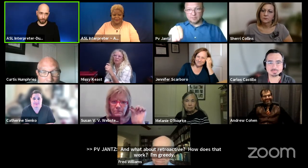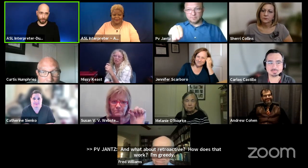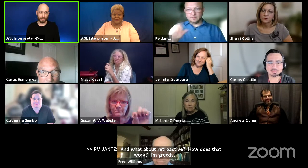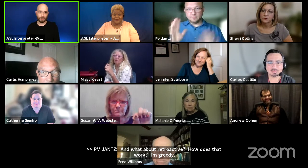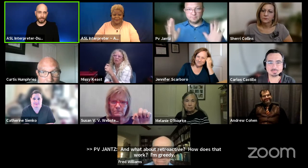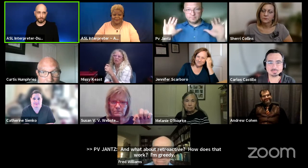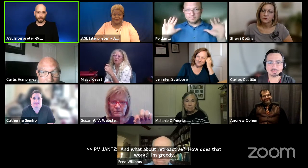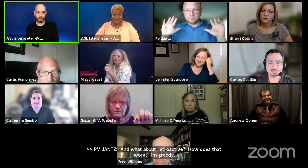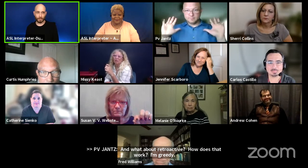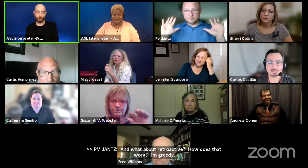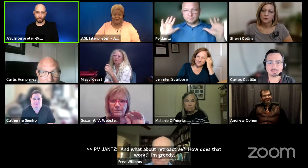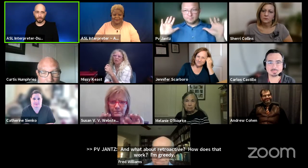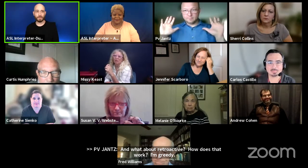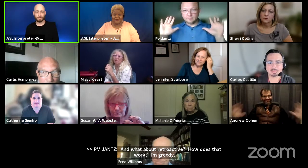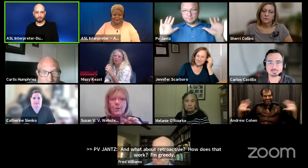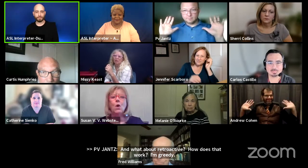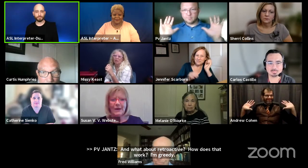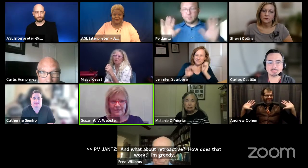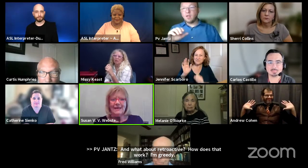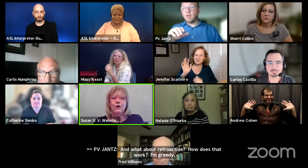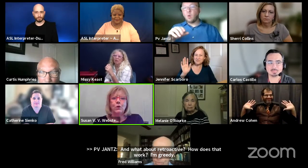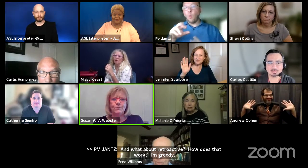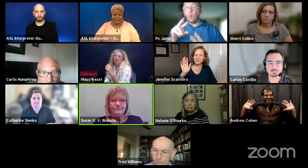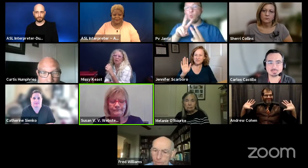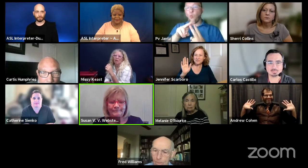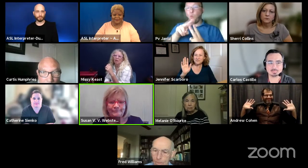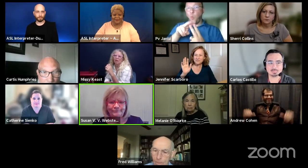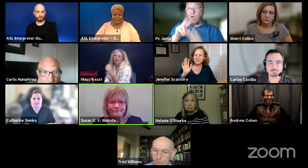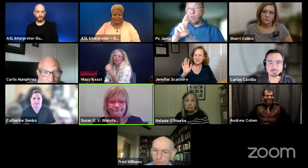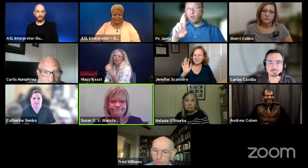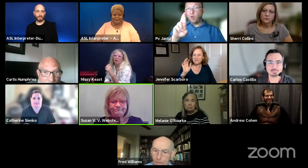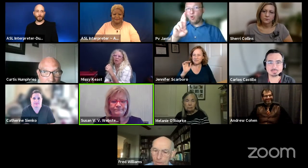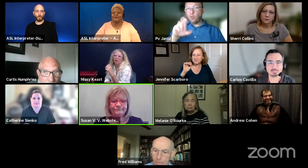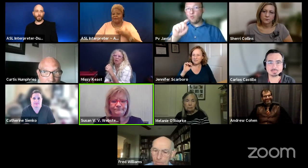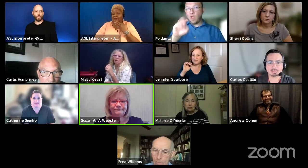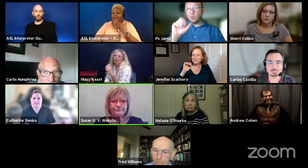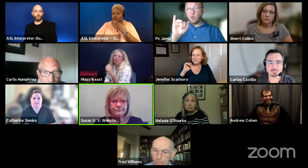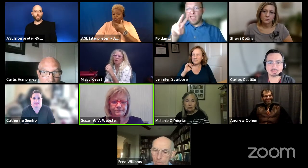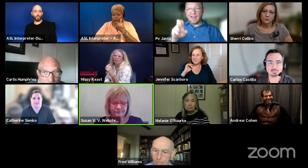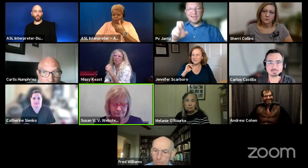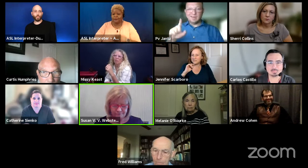pay increase of 10% only. Okay, thank you.